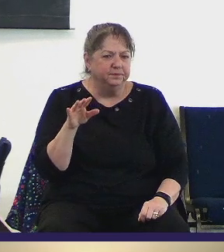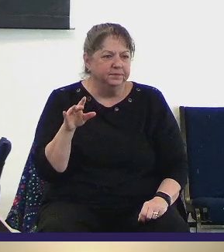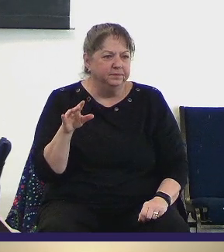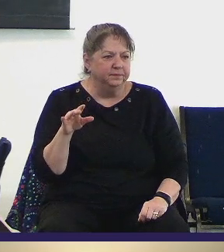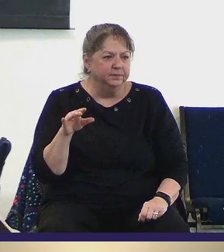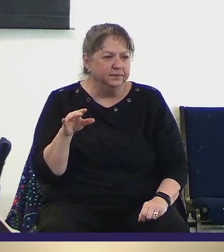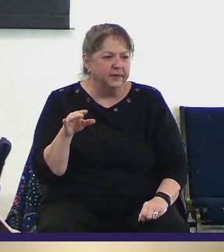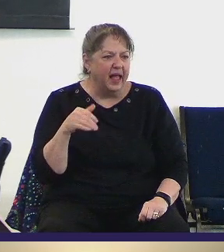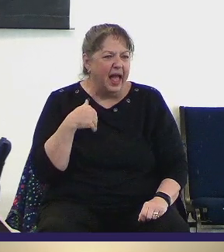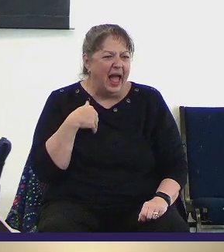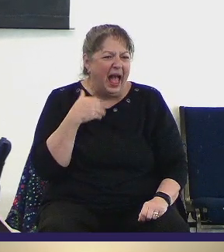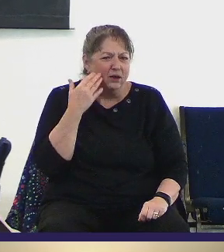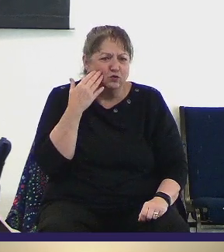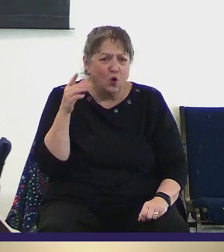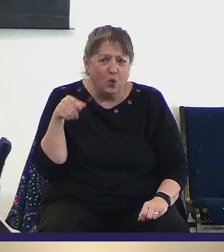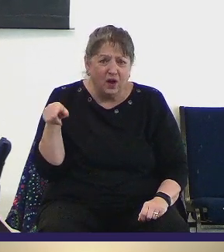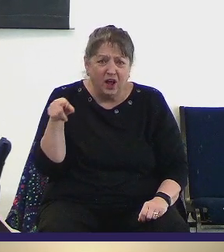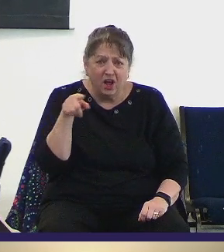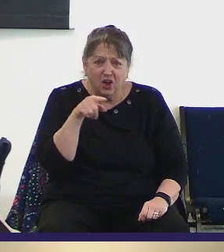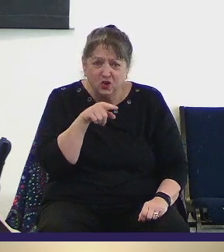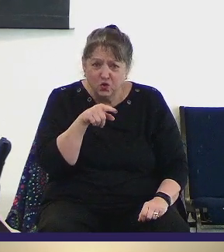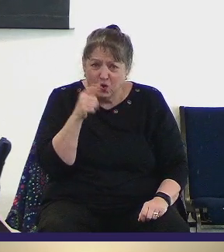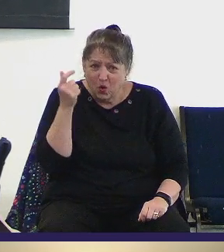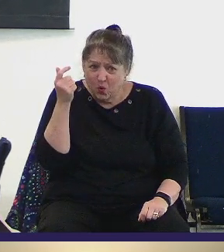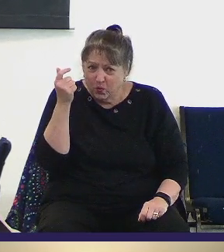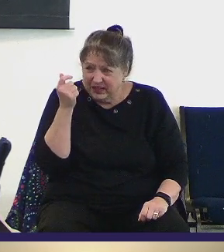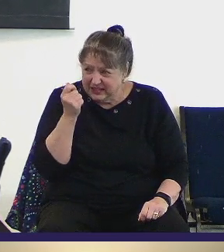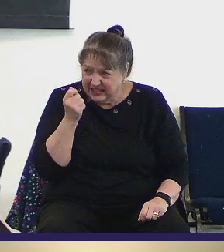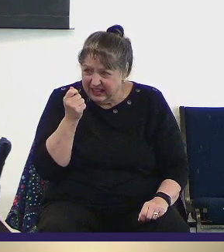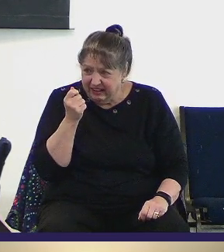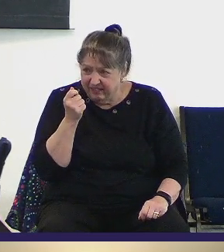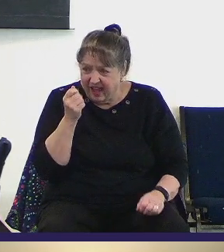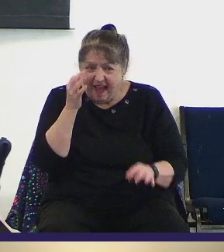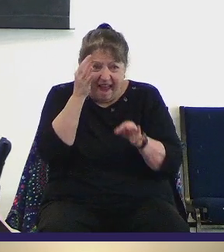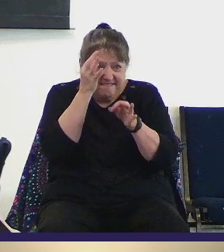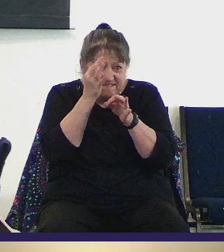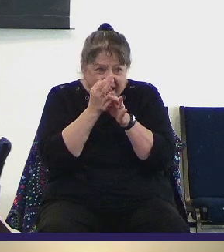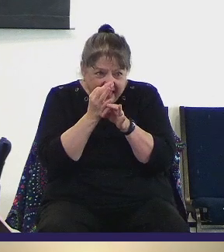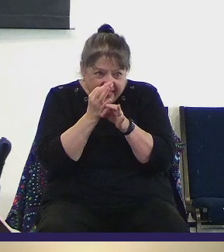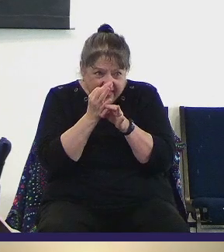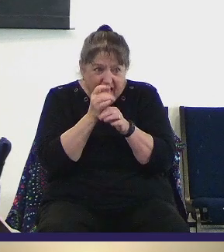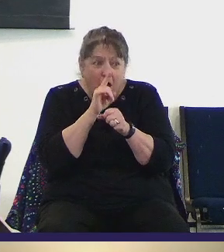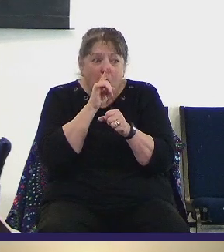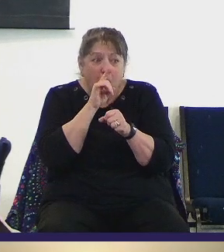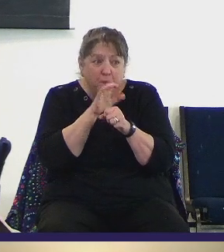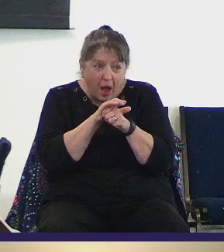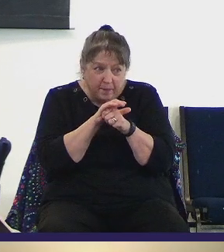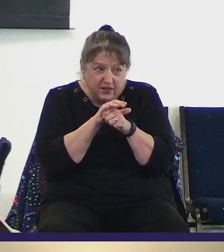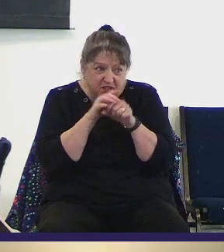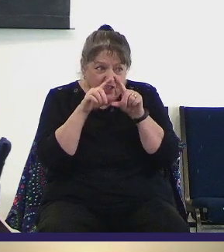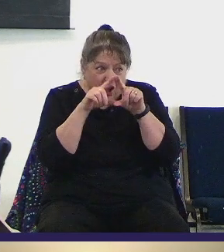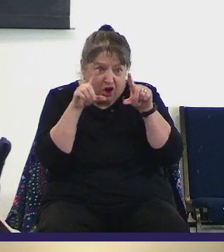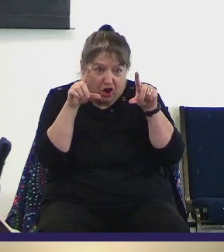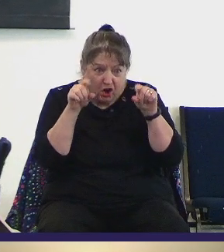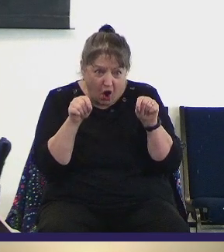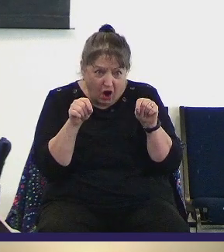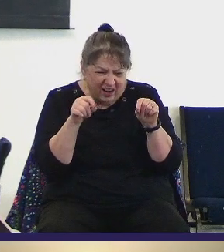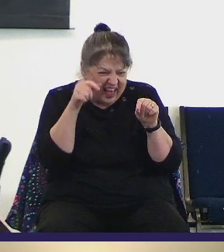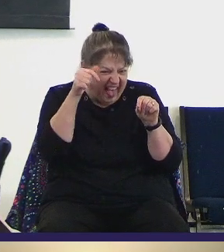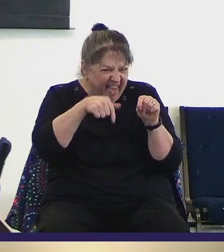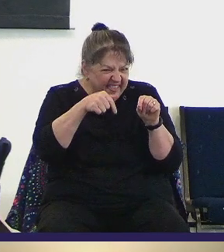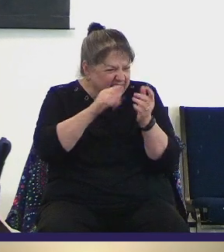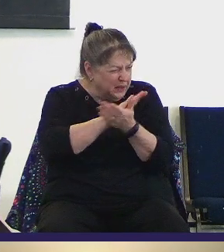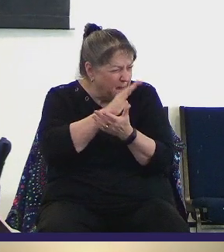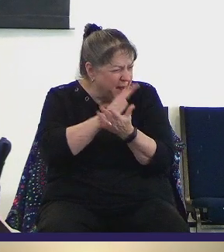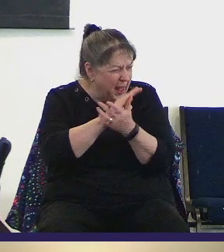I don't know if you all received a faith promise card. They were handed out before. Just that's something to take home and pray